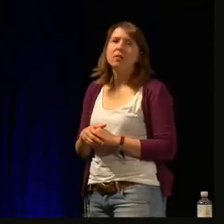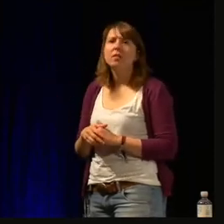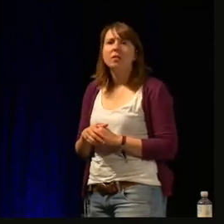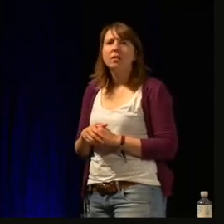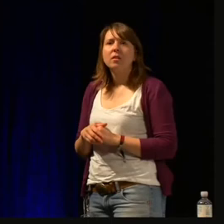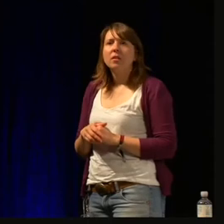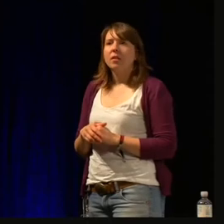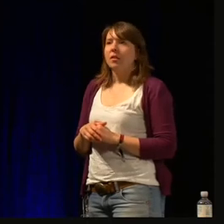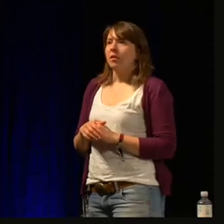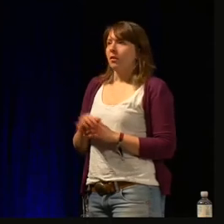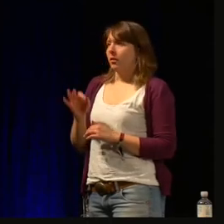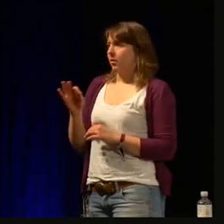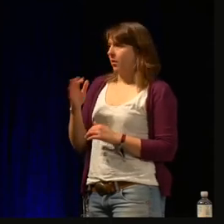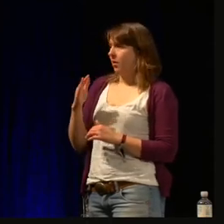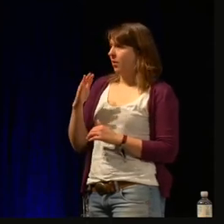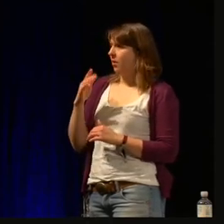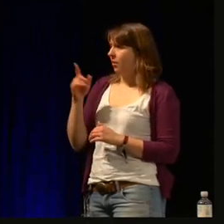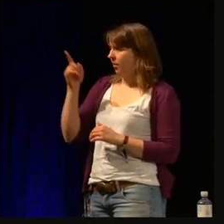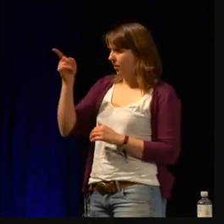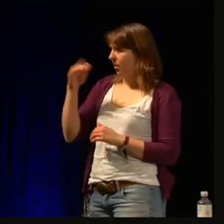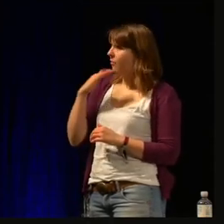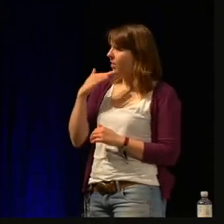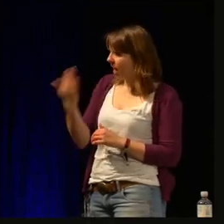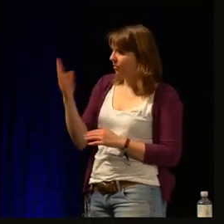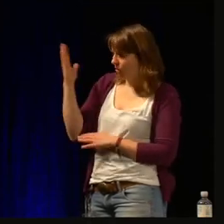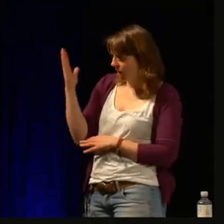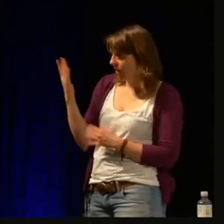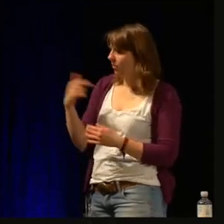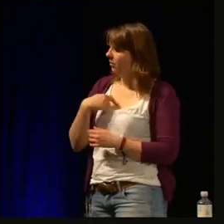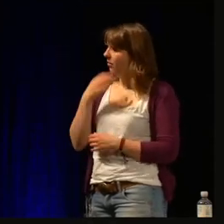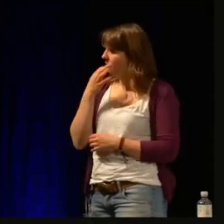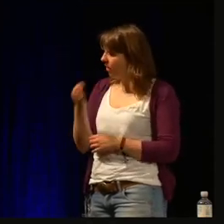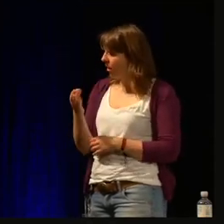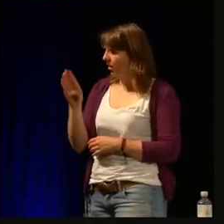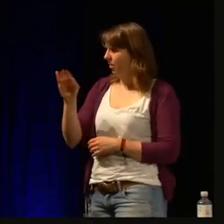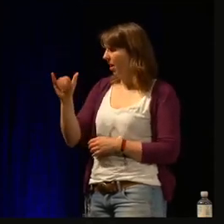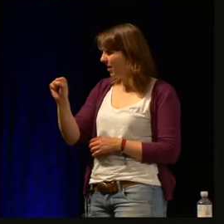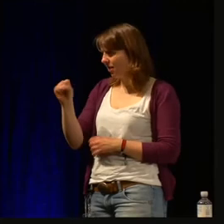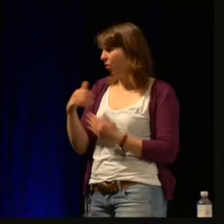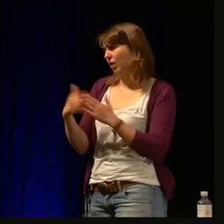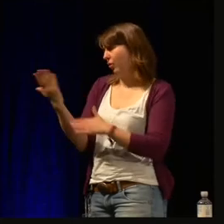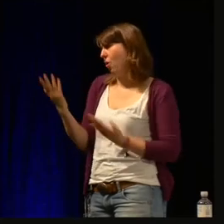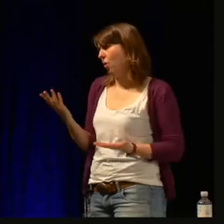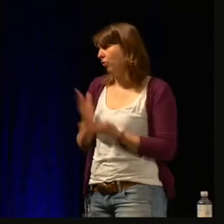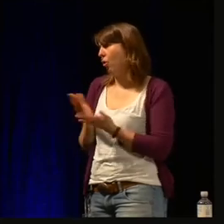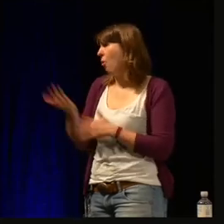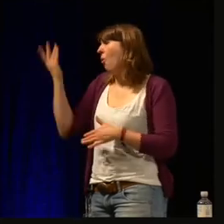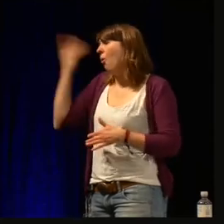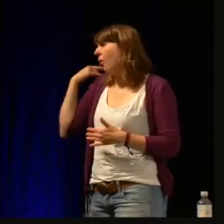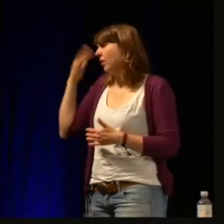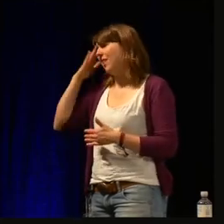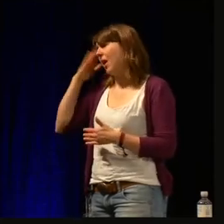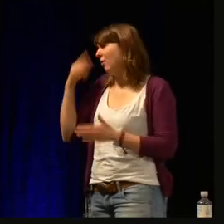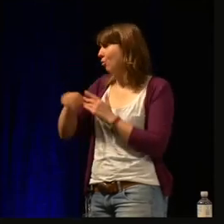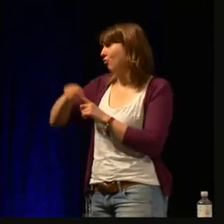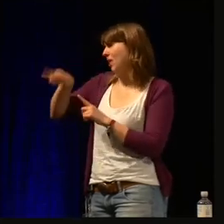dissertation microphone waiting to be five. Written. Awesome. Yeah. These biases are not new. Like, we've known